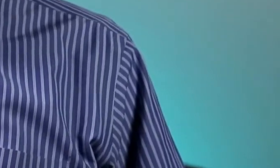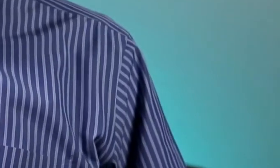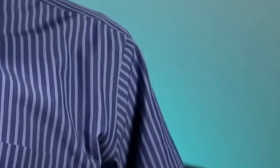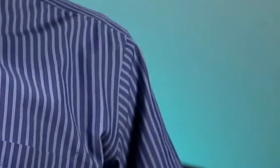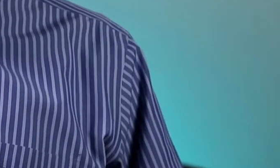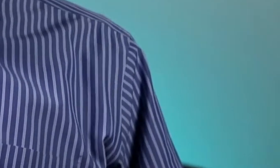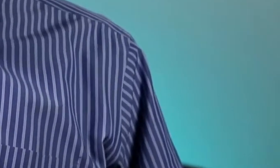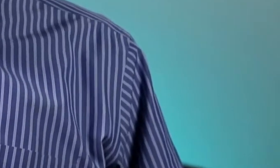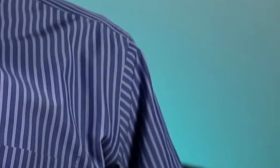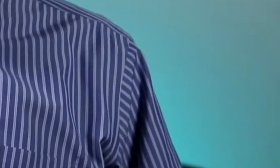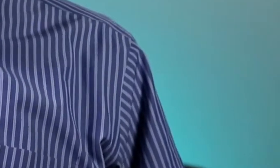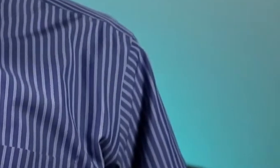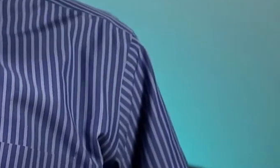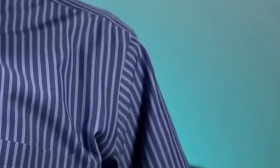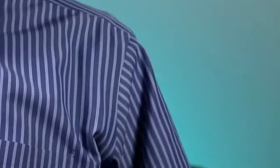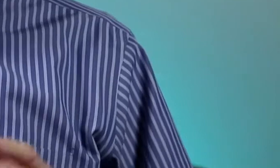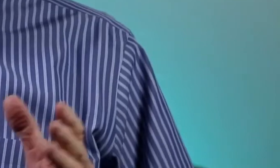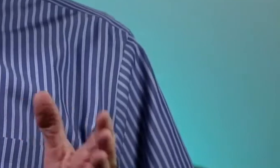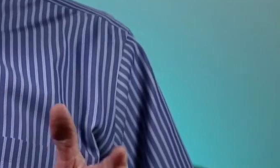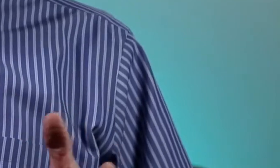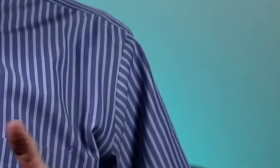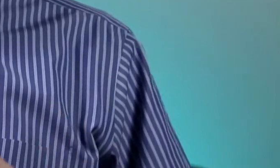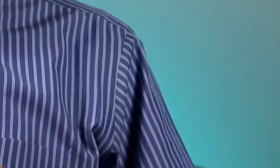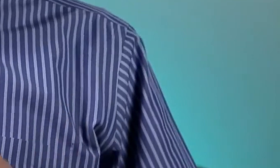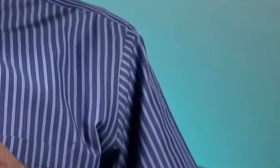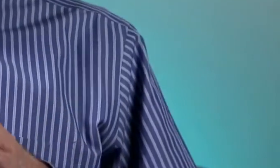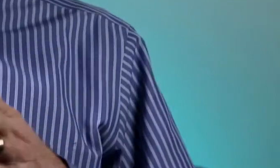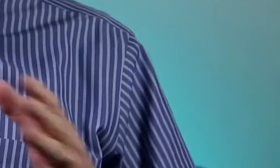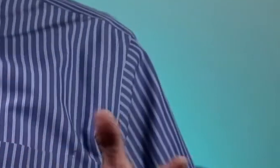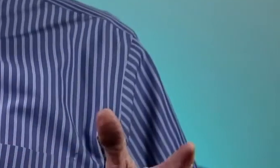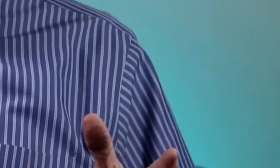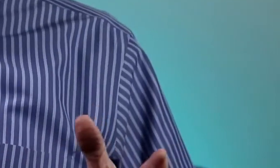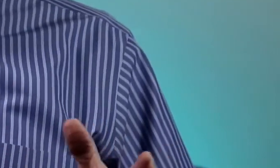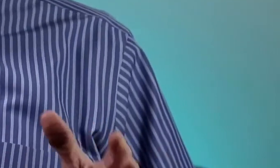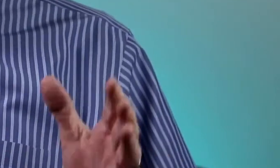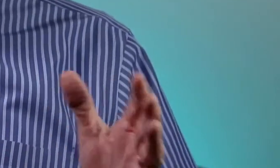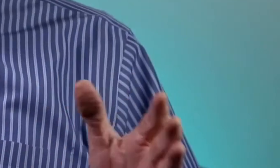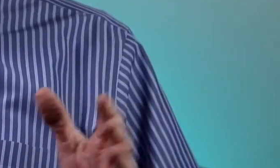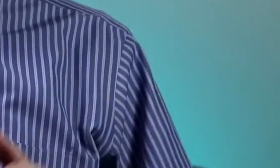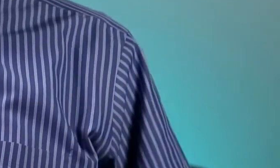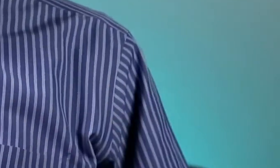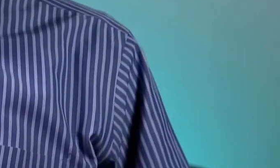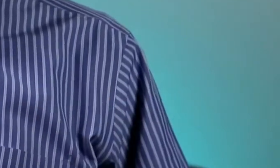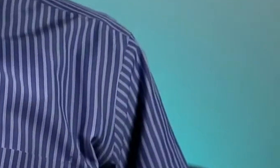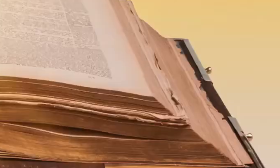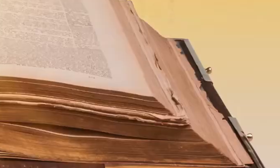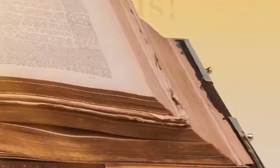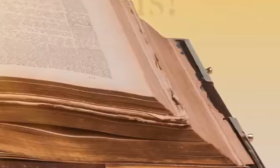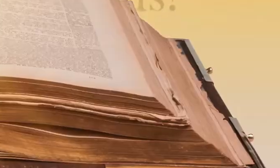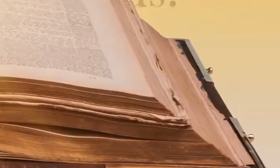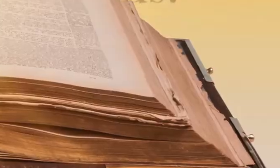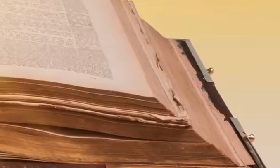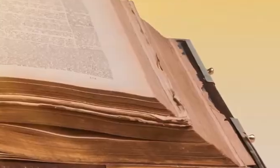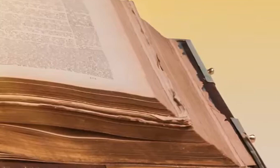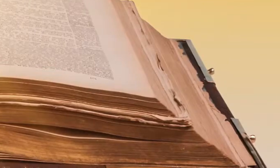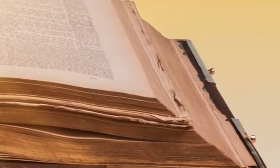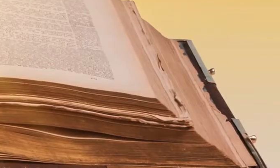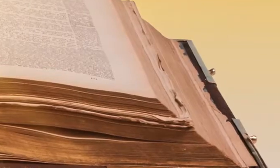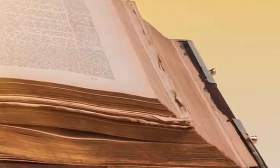to. But before we get to that, why don't you join us in some awesome worship and praise to the Lord.